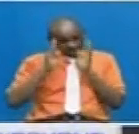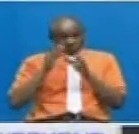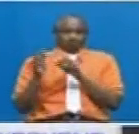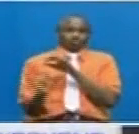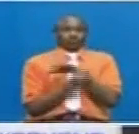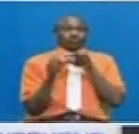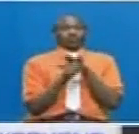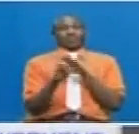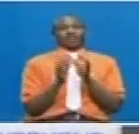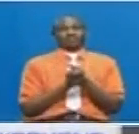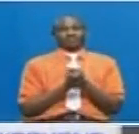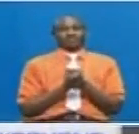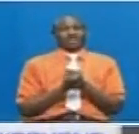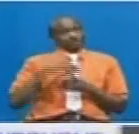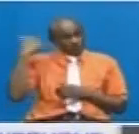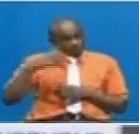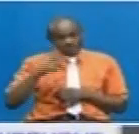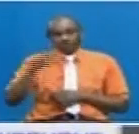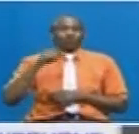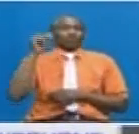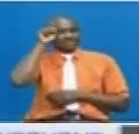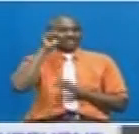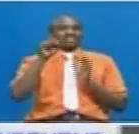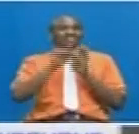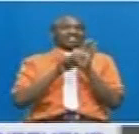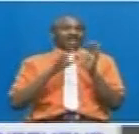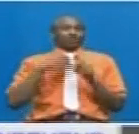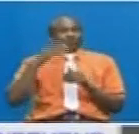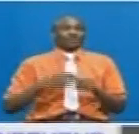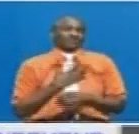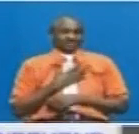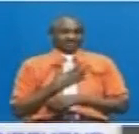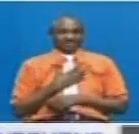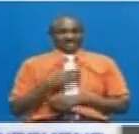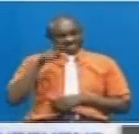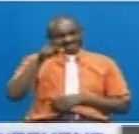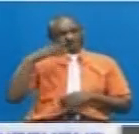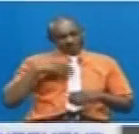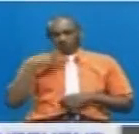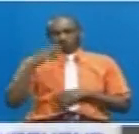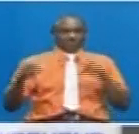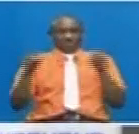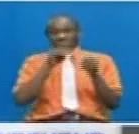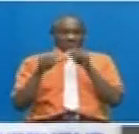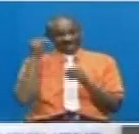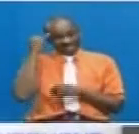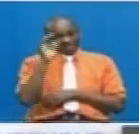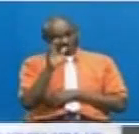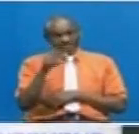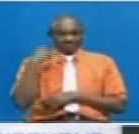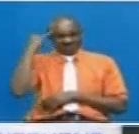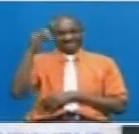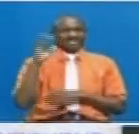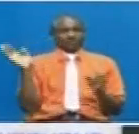State House guest. It bespeaks of a movement populated by people who seem to be running out of